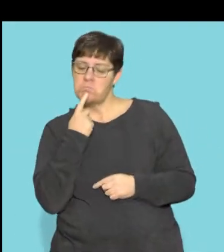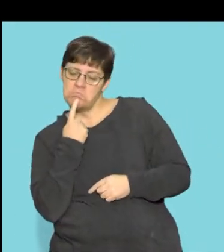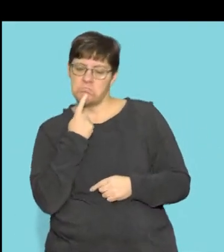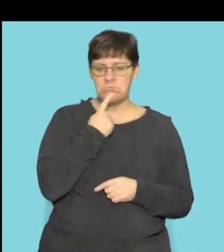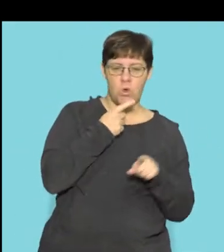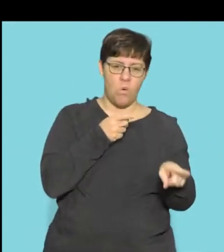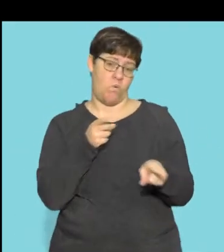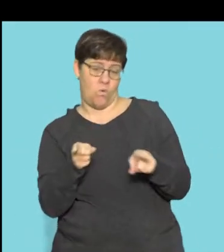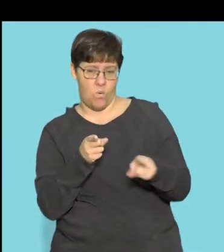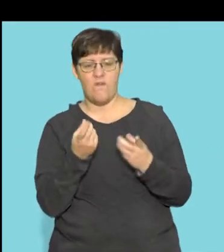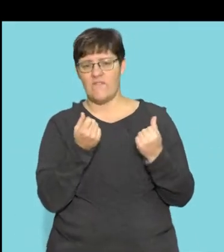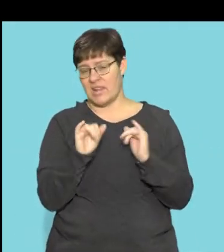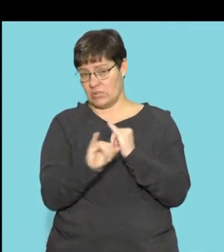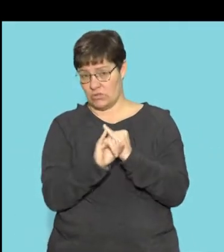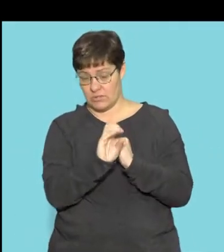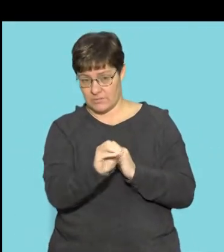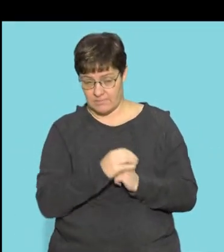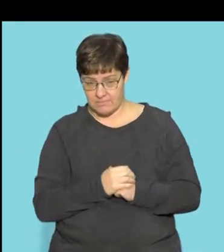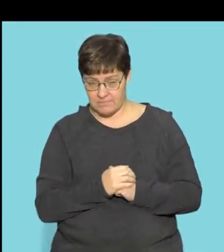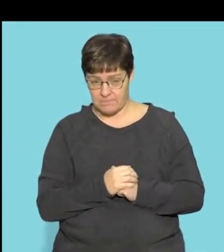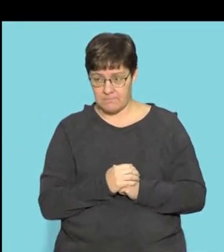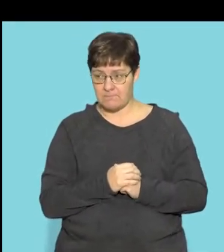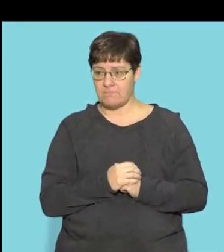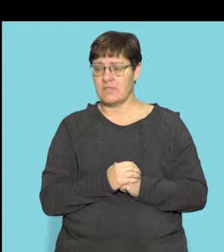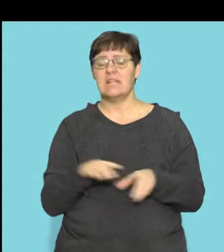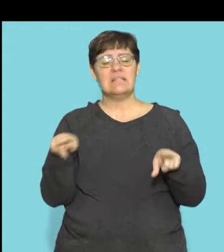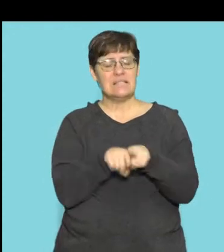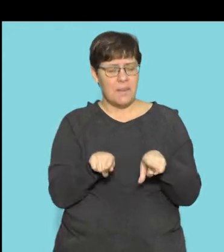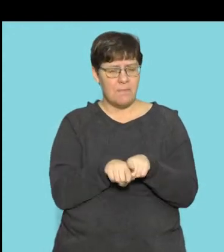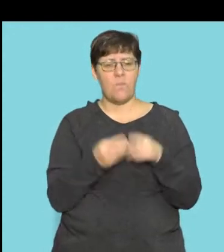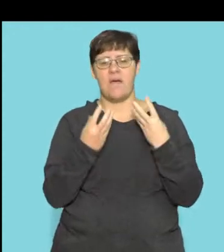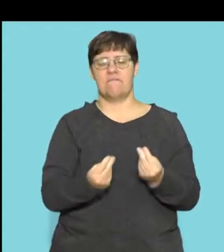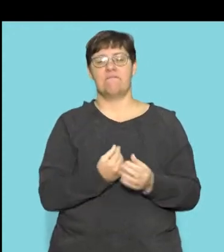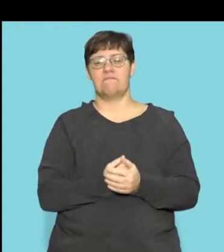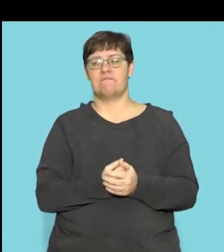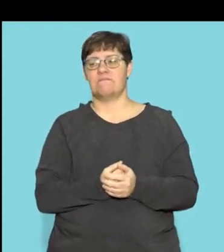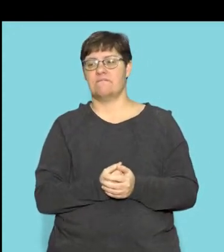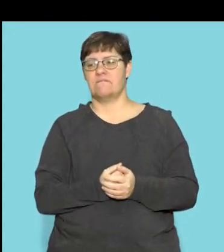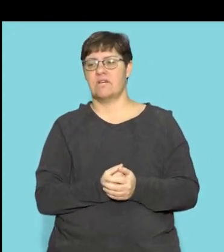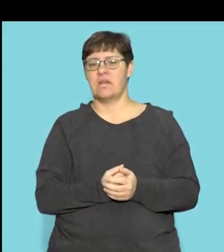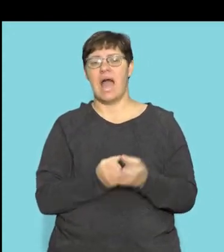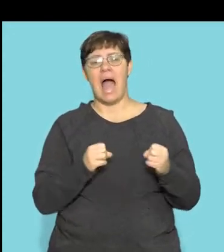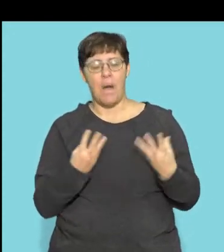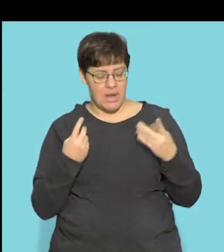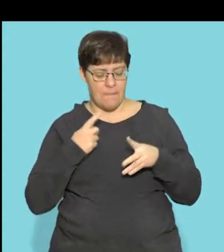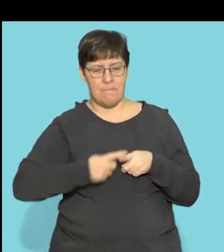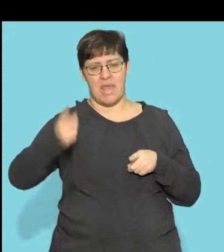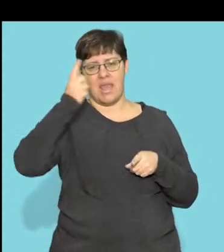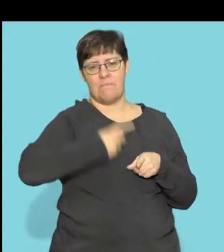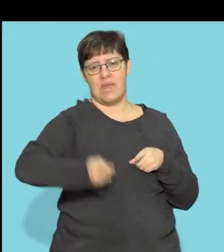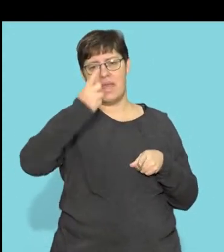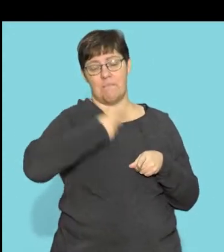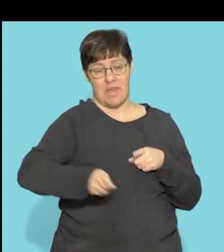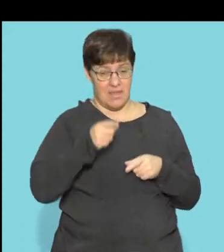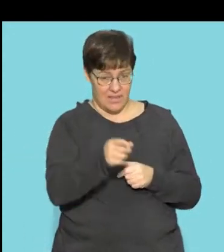with the financial institution. We also have what you call the number of payments. Now, with the number of